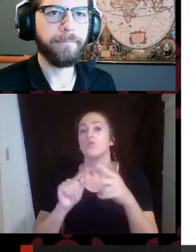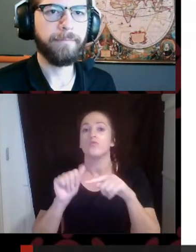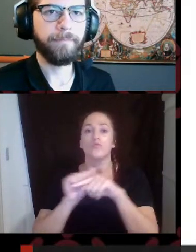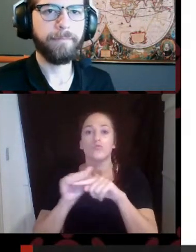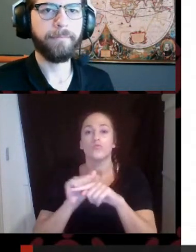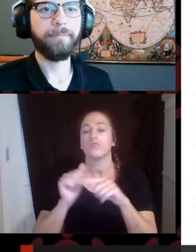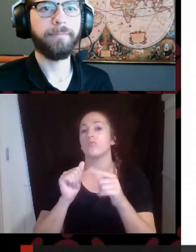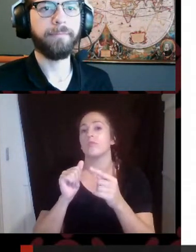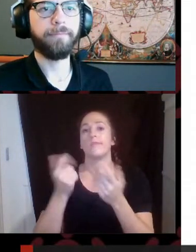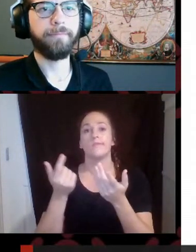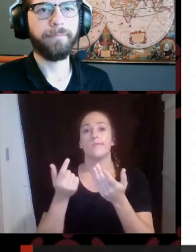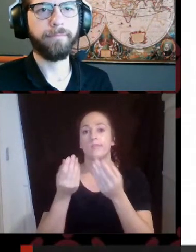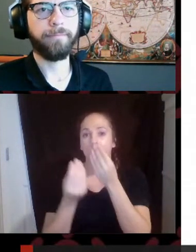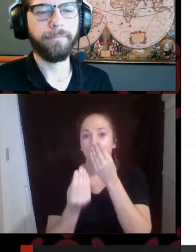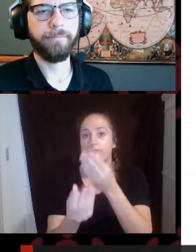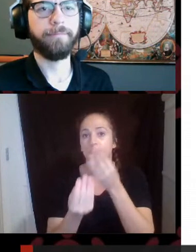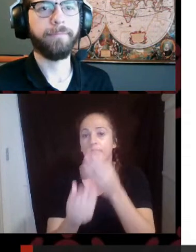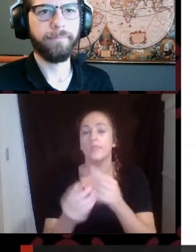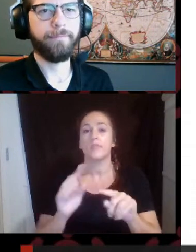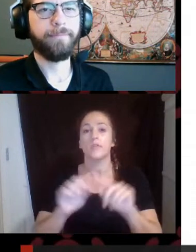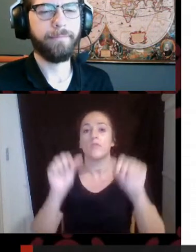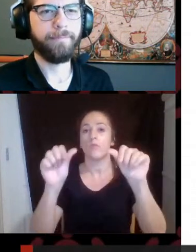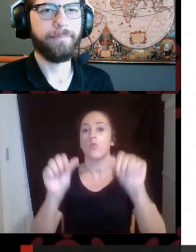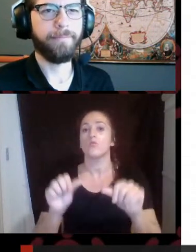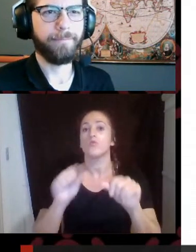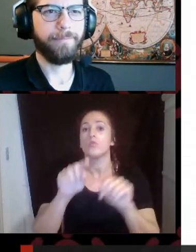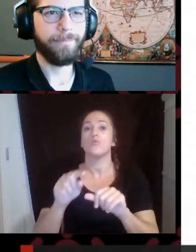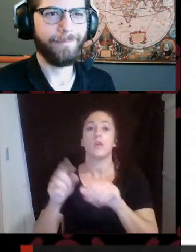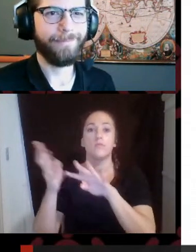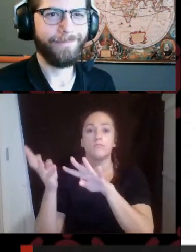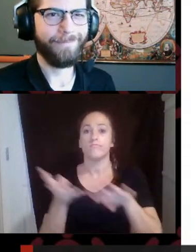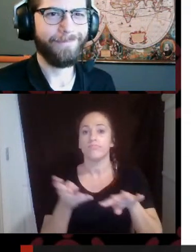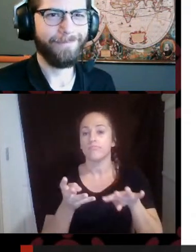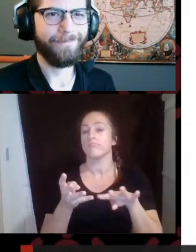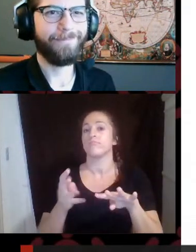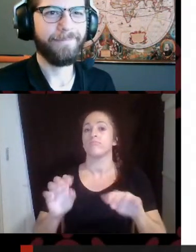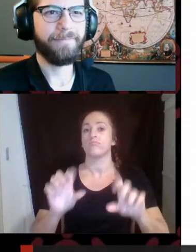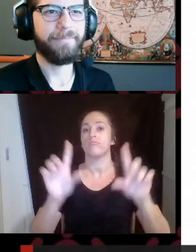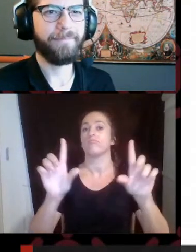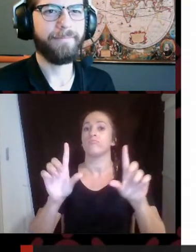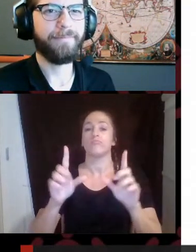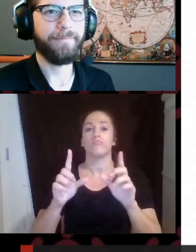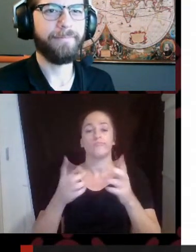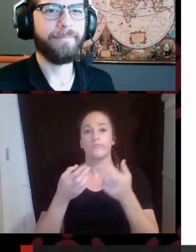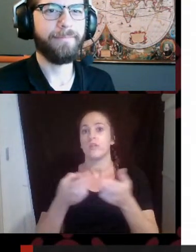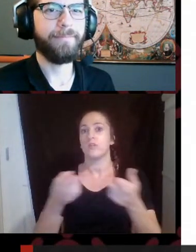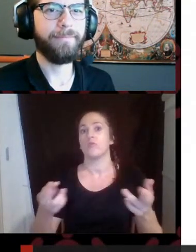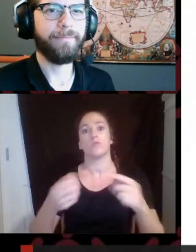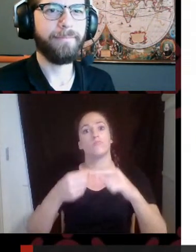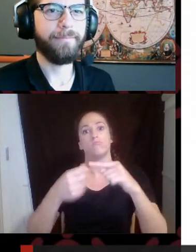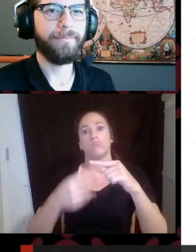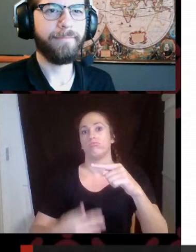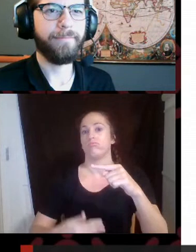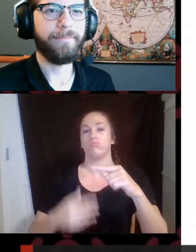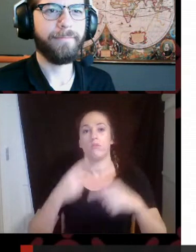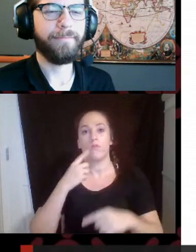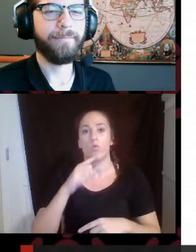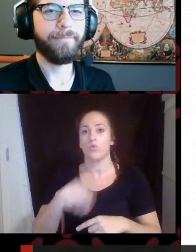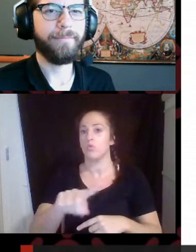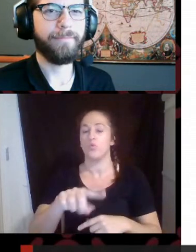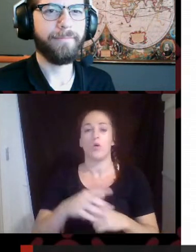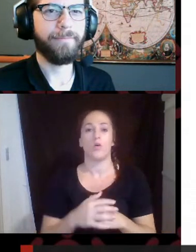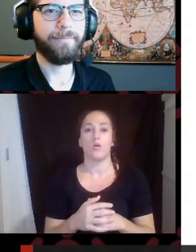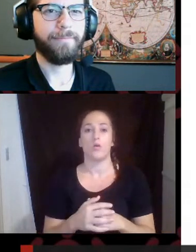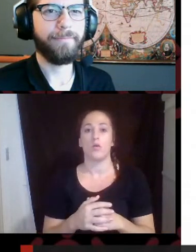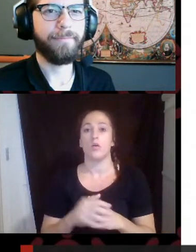resources, we have posters that you can download. We have all kinds of resources for you. Because each of these applications